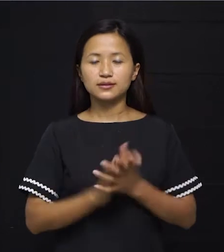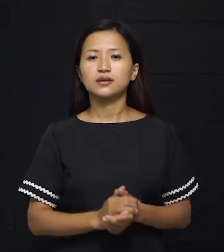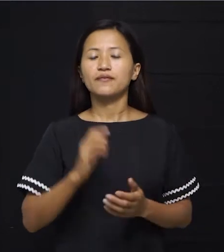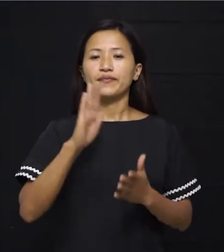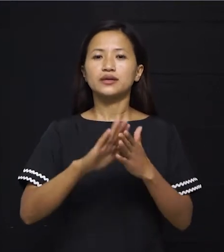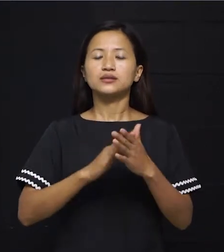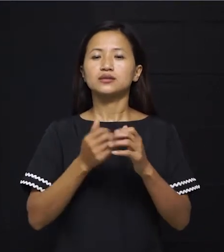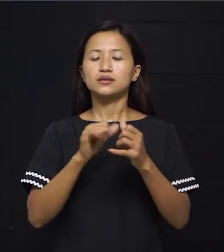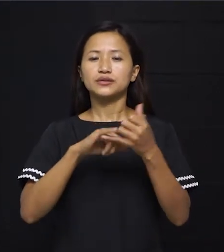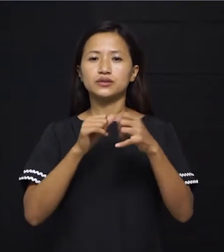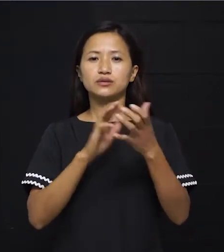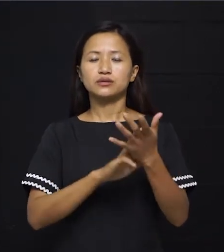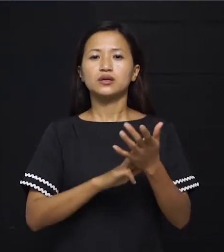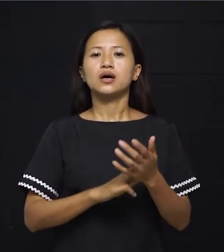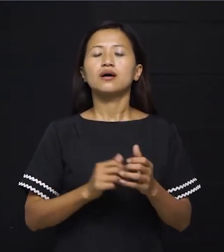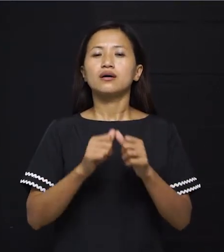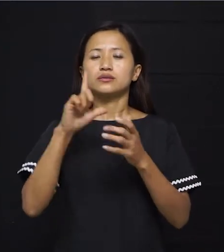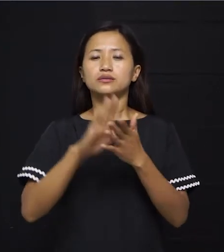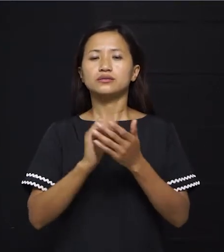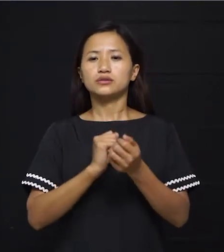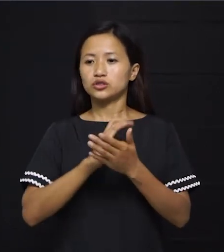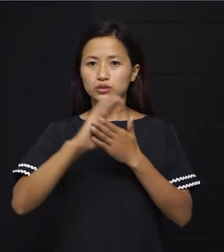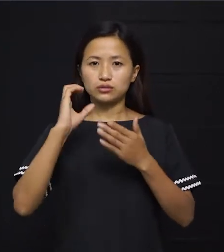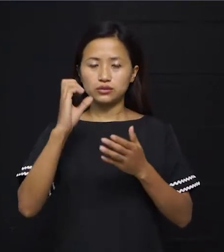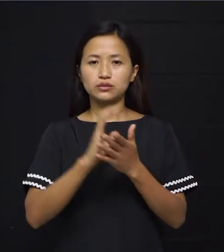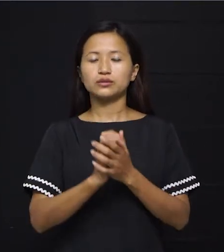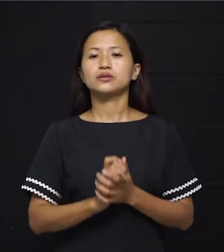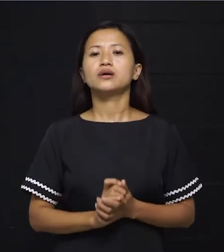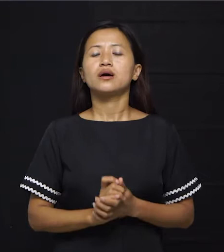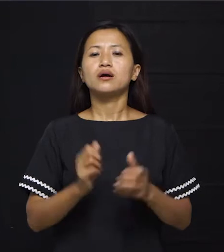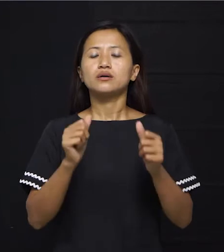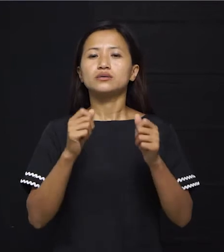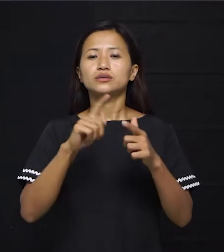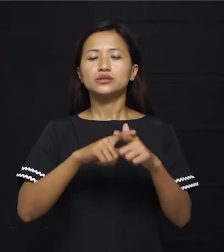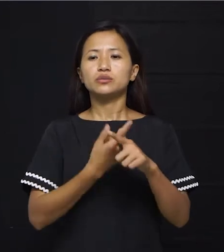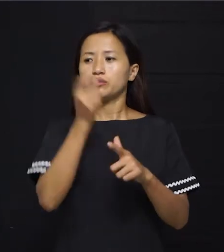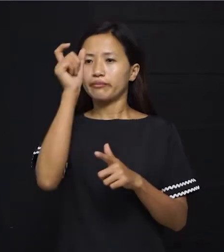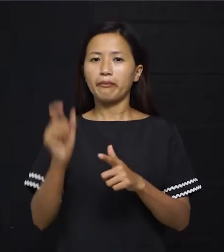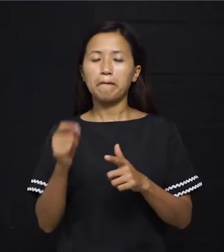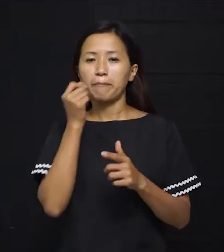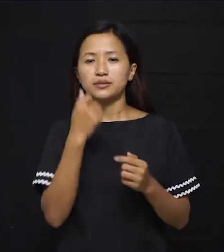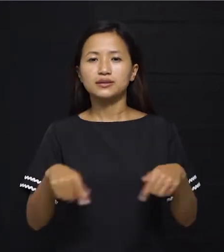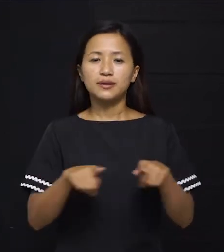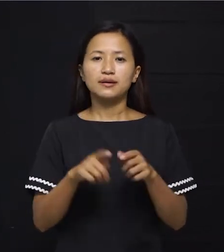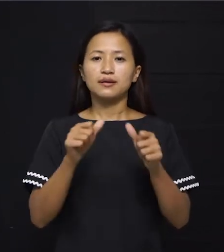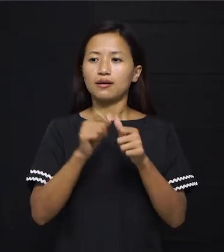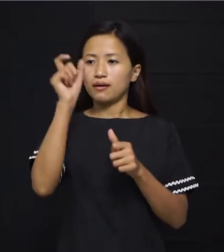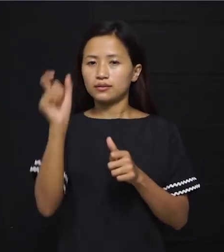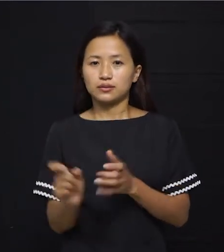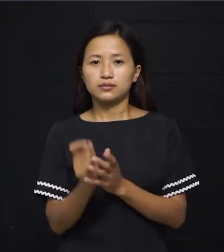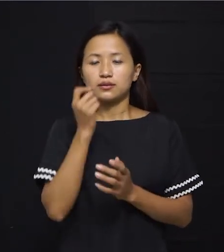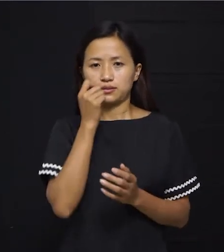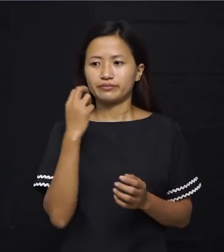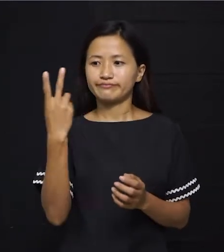Juman Shaikh, Algu Chaudhary. As we know, Juman and Algu are two very good friends, and today we are going